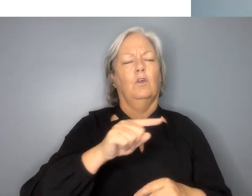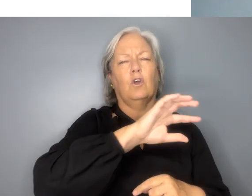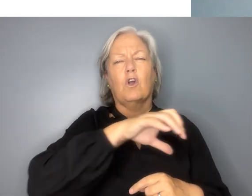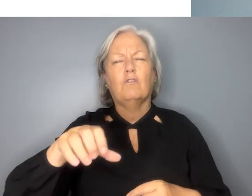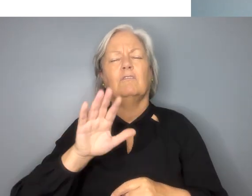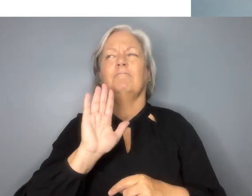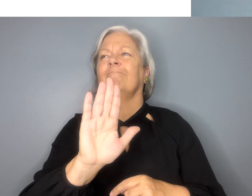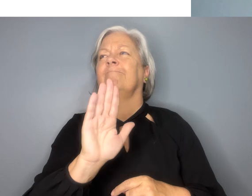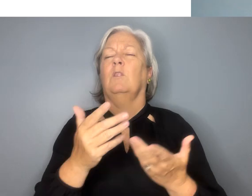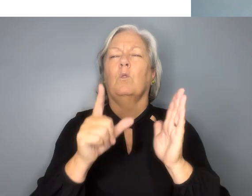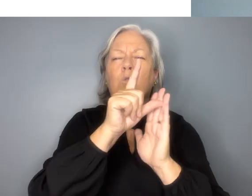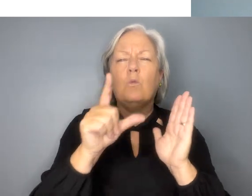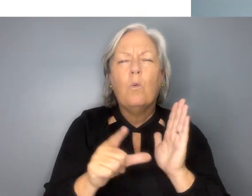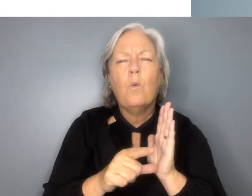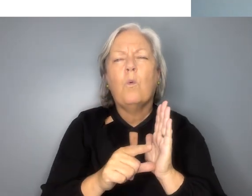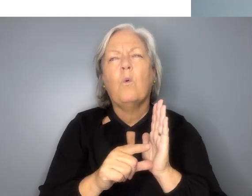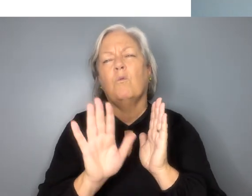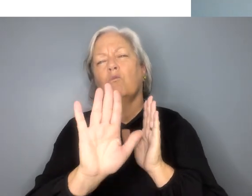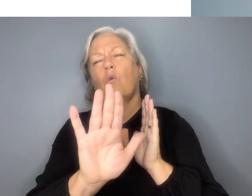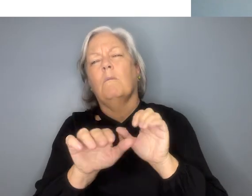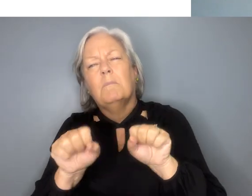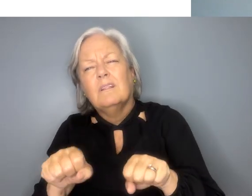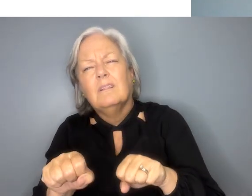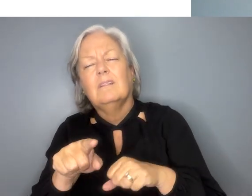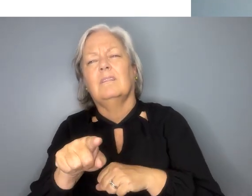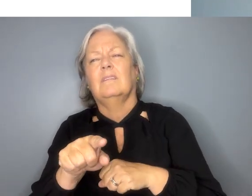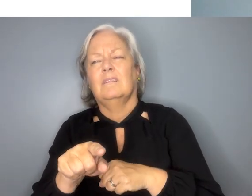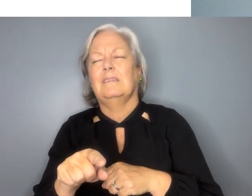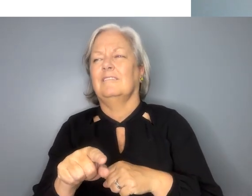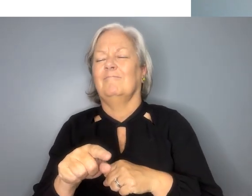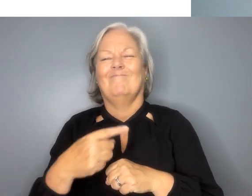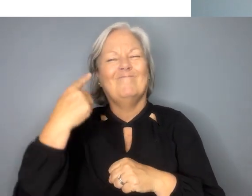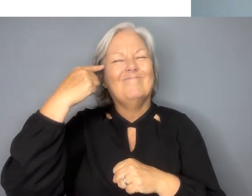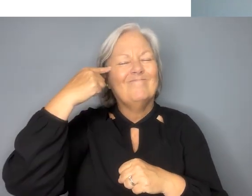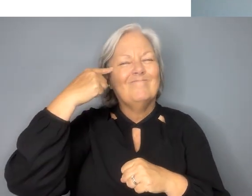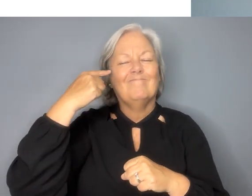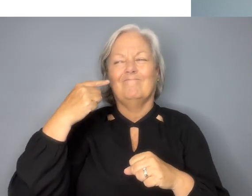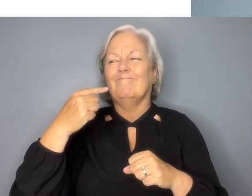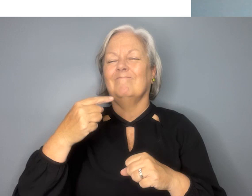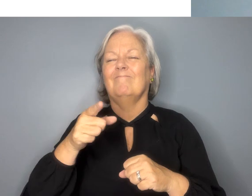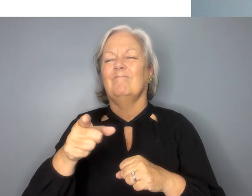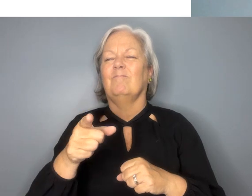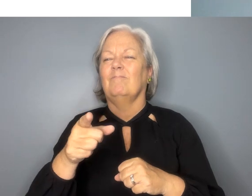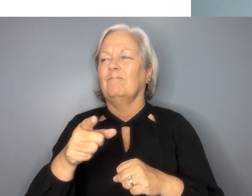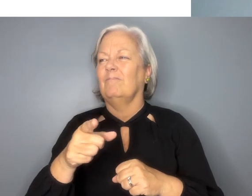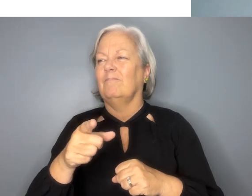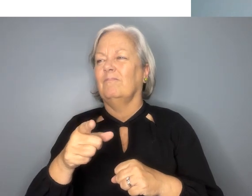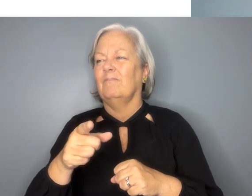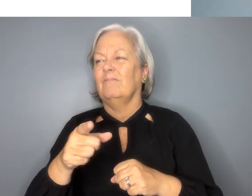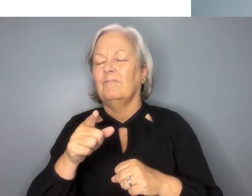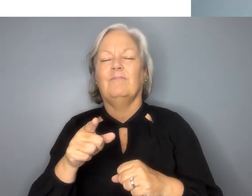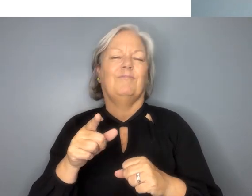mobility and the laws that we have around, as we're looking to see an increase, as we're witnessing backlashes